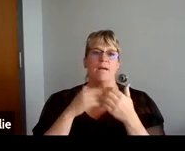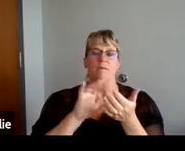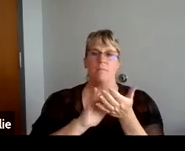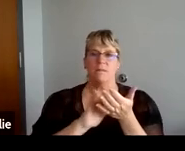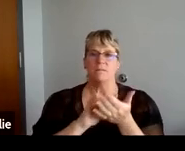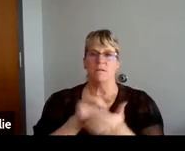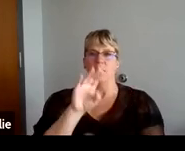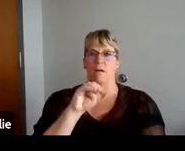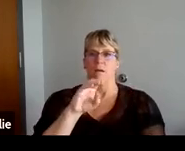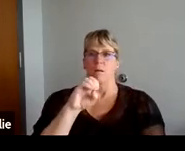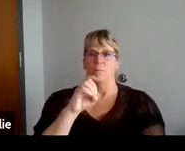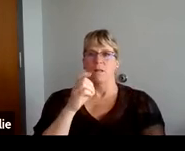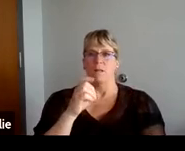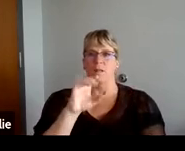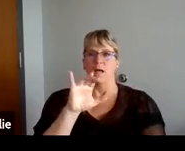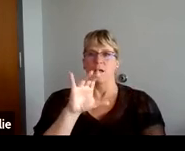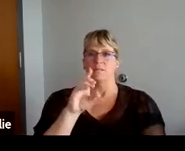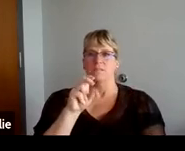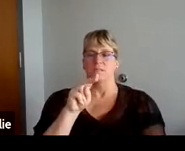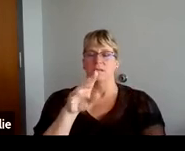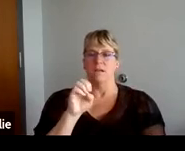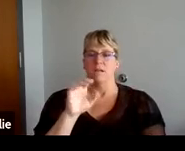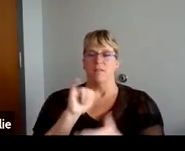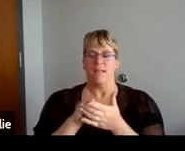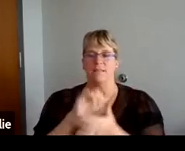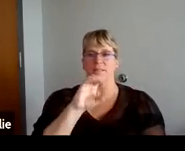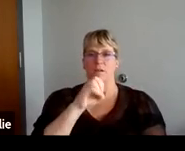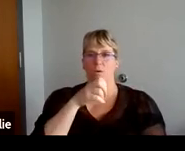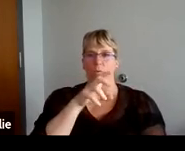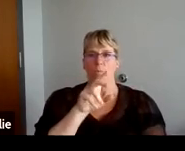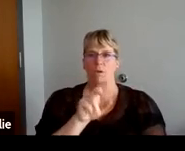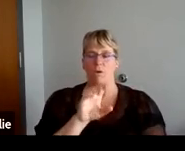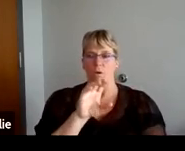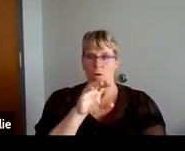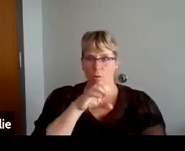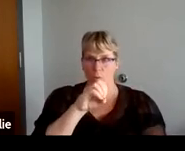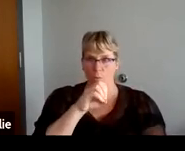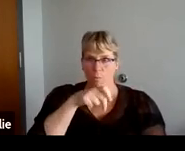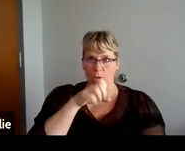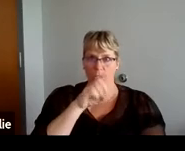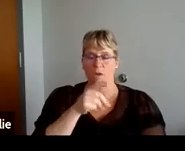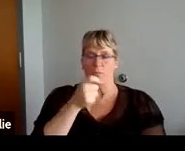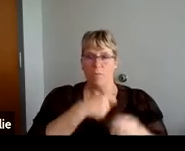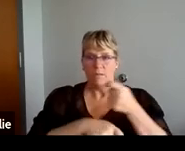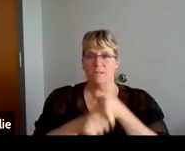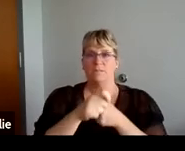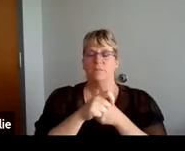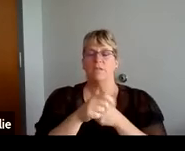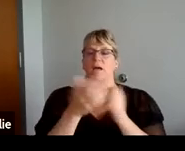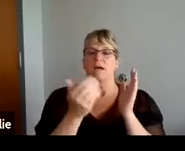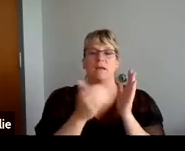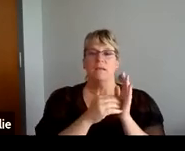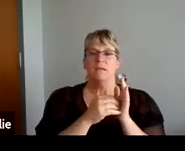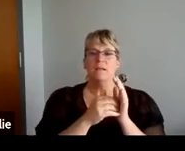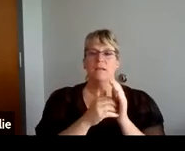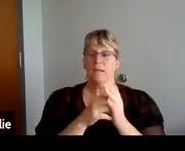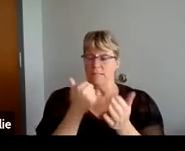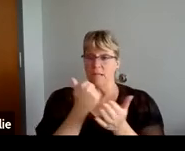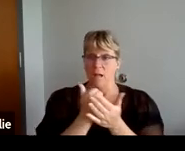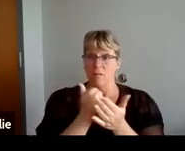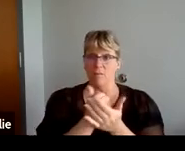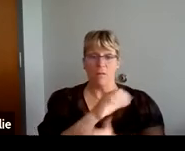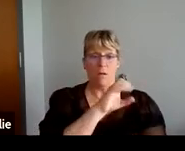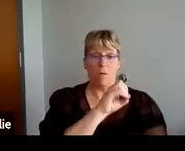naloxone, is another opioid replacement. It's a partial replacement for the opioid. Again, very helpful.